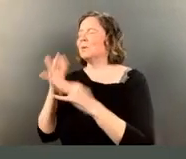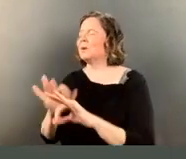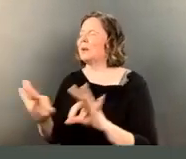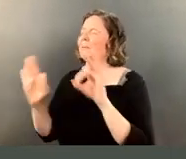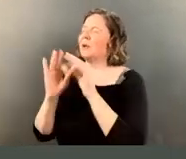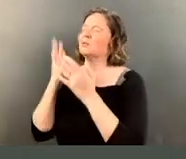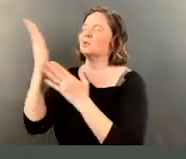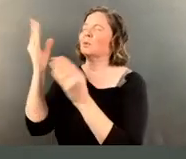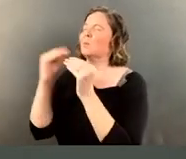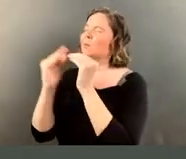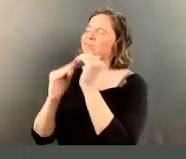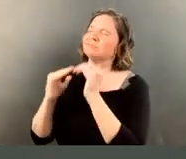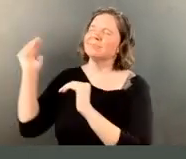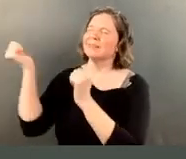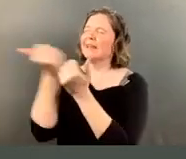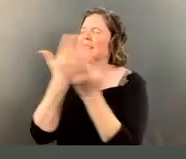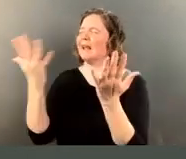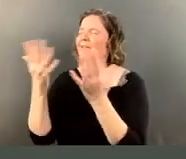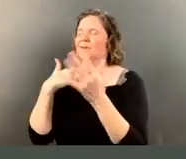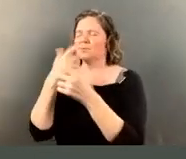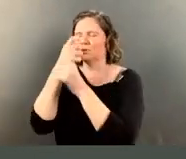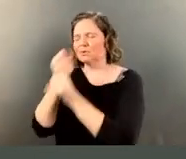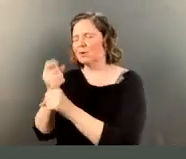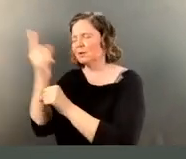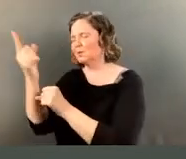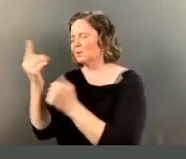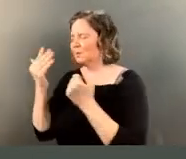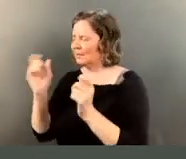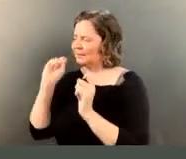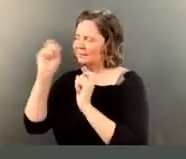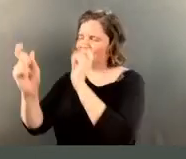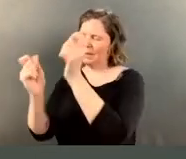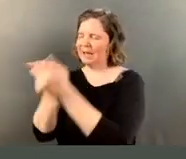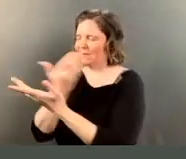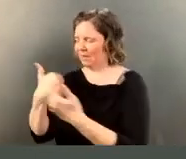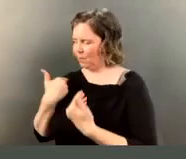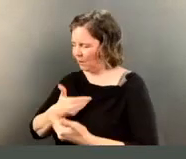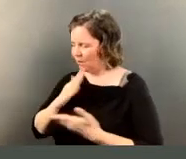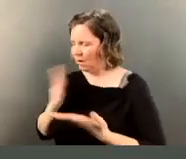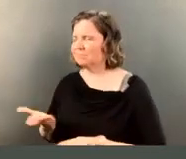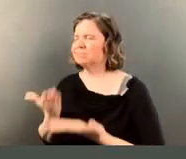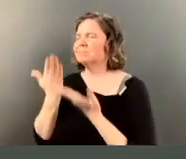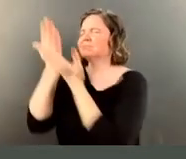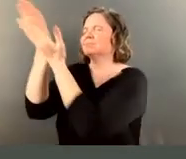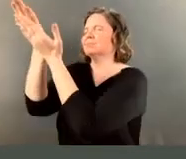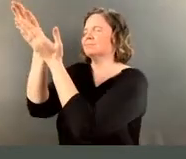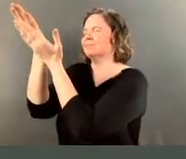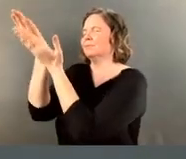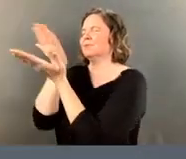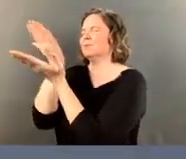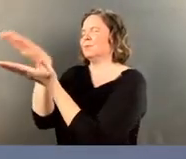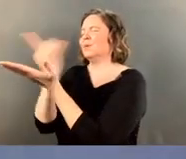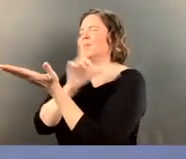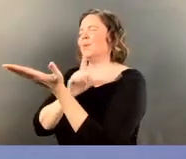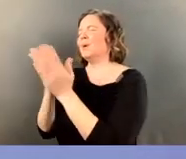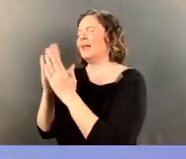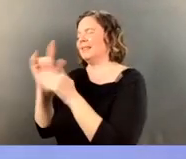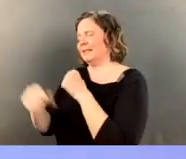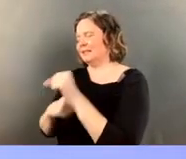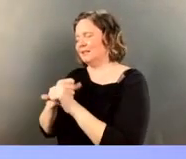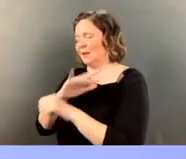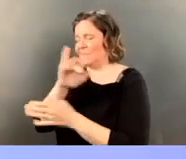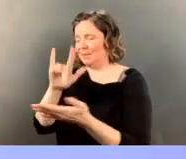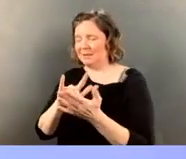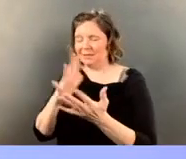than anything and everything, Jesus, and we trust you. Let us give back all that we have and all that we are, God. Lord, we ask that this year, God, in the midst